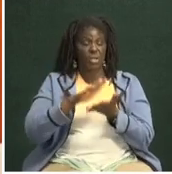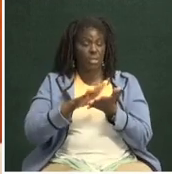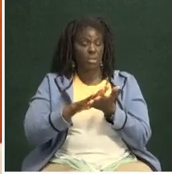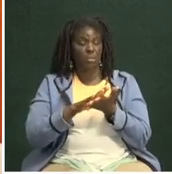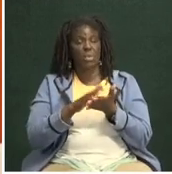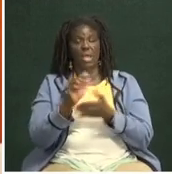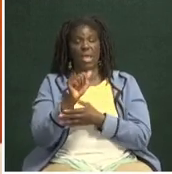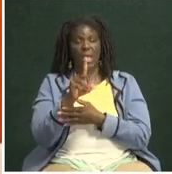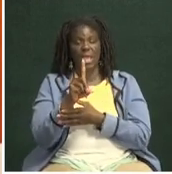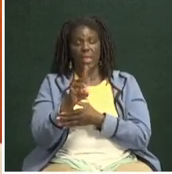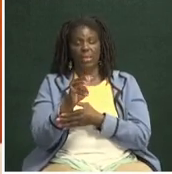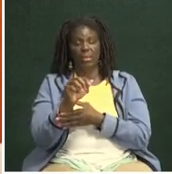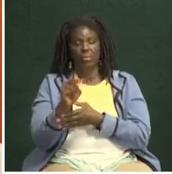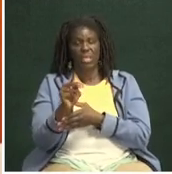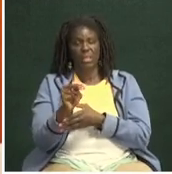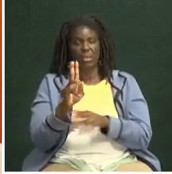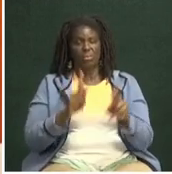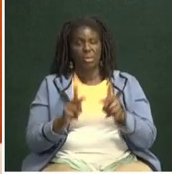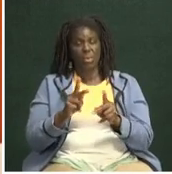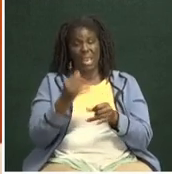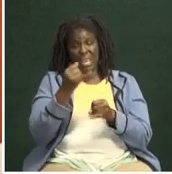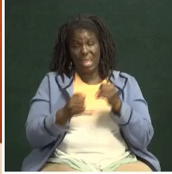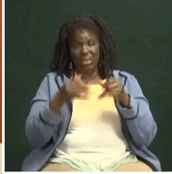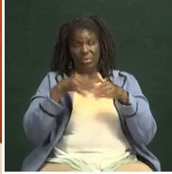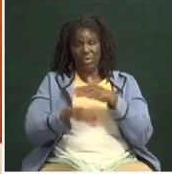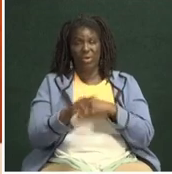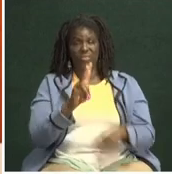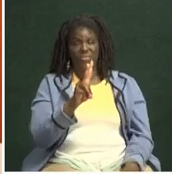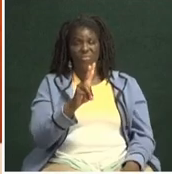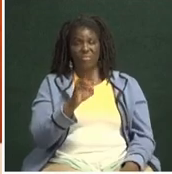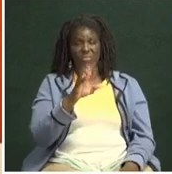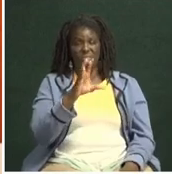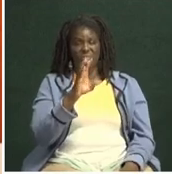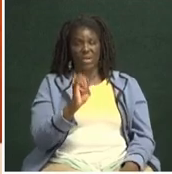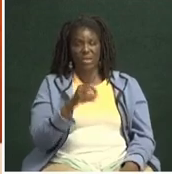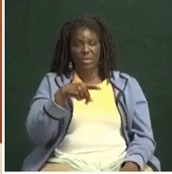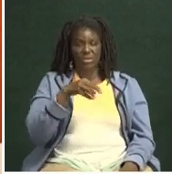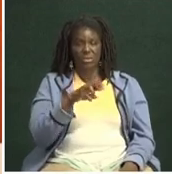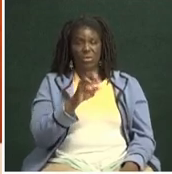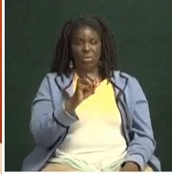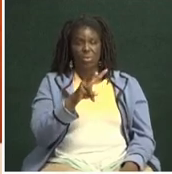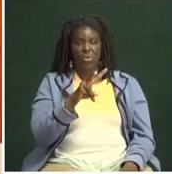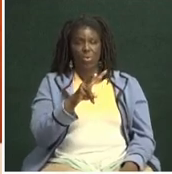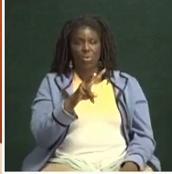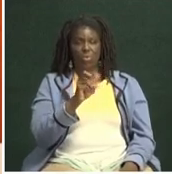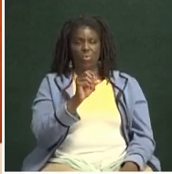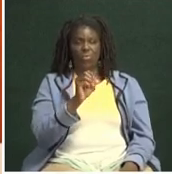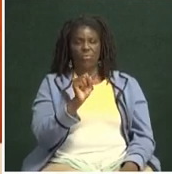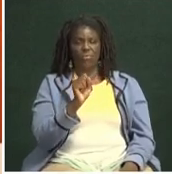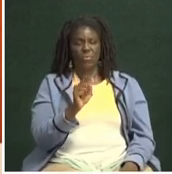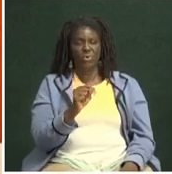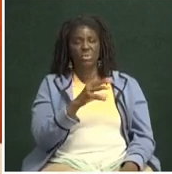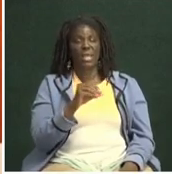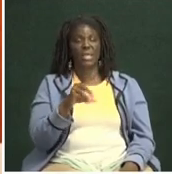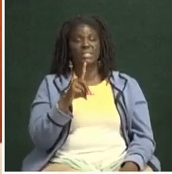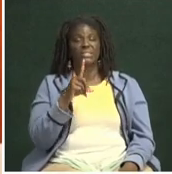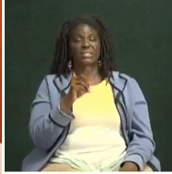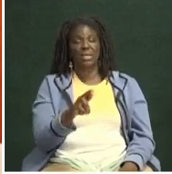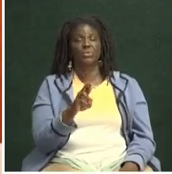officers. Last to enter the venue will be Vice Provost Clarkson and Dr. Devorah Lieberman, our